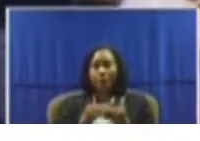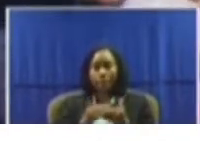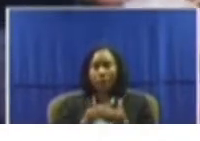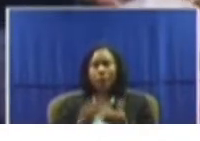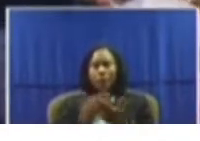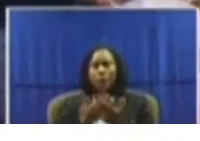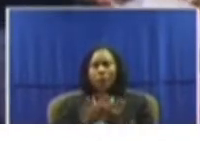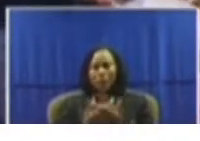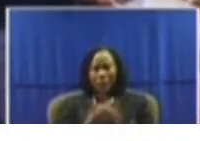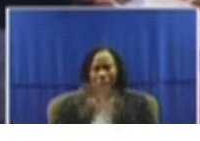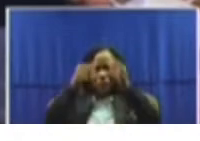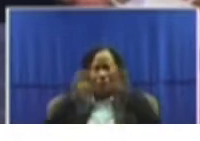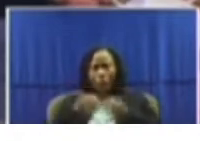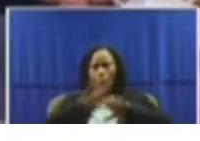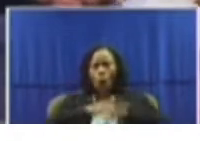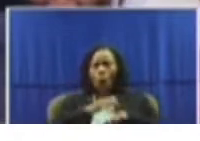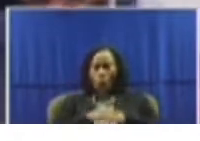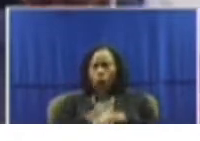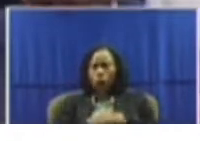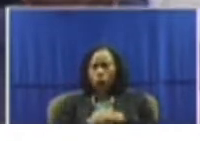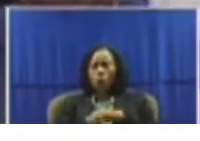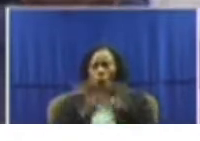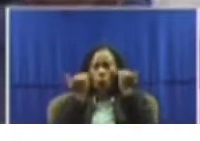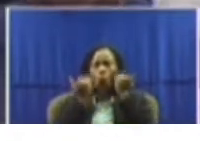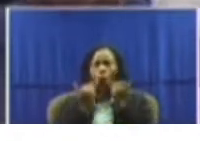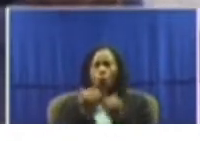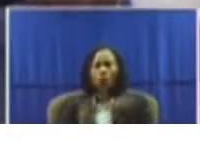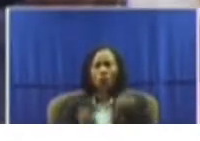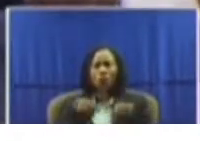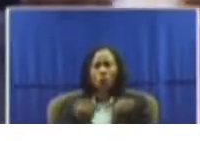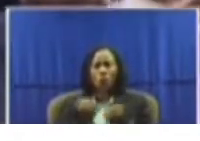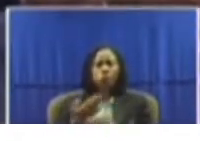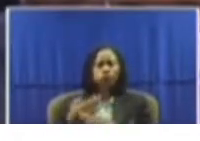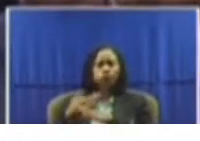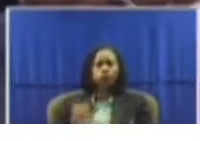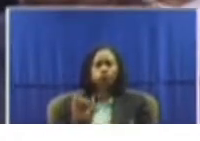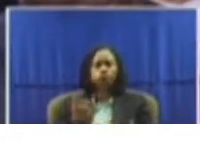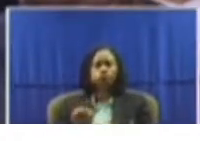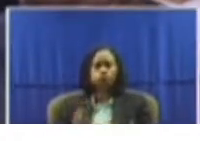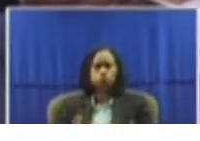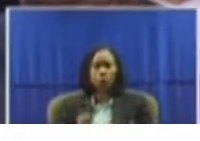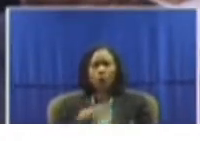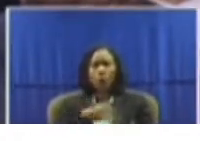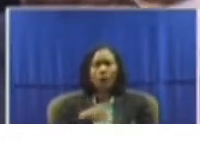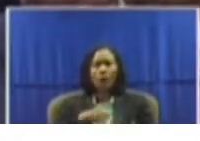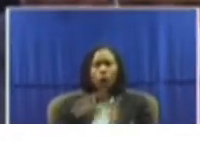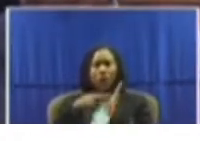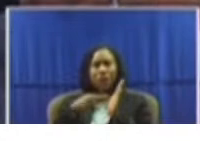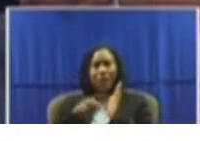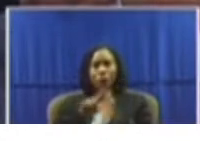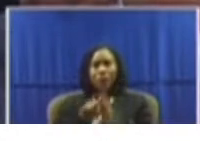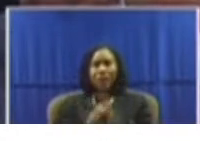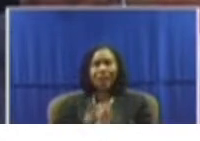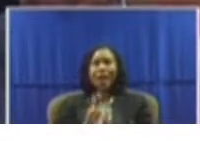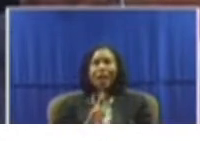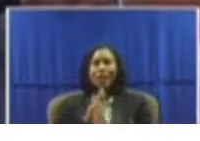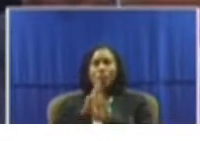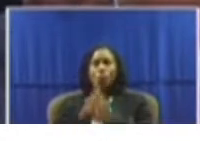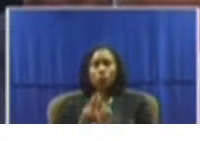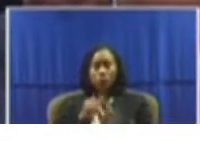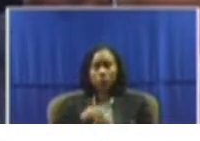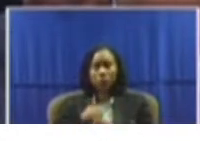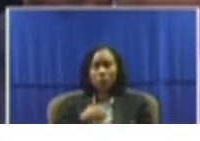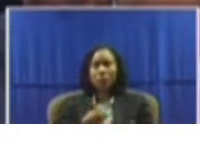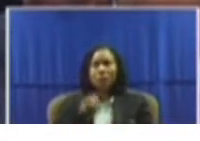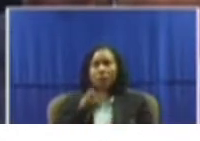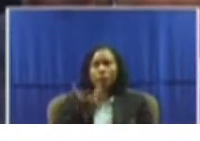a judicial decision in the court of law is pending. And then I would like to refer to a response which I gave last night to